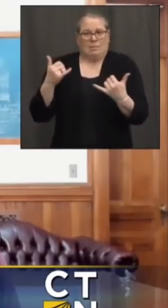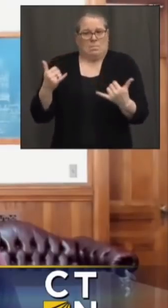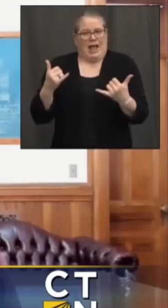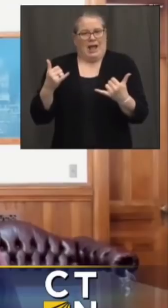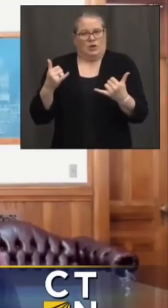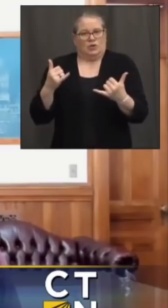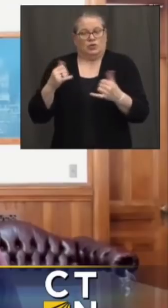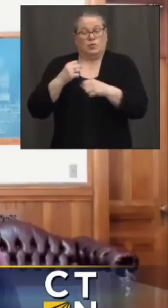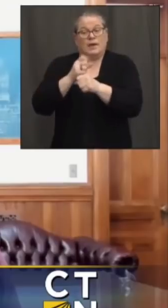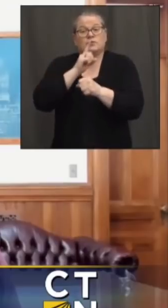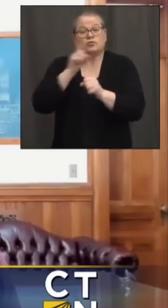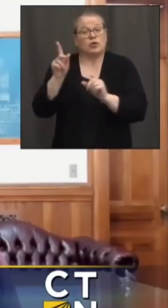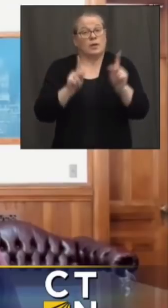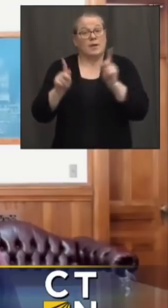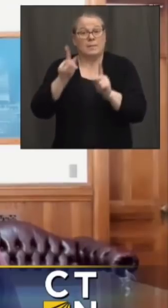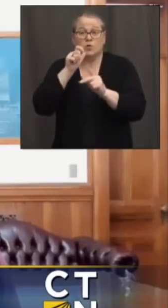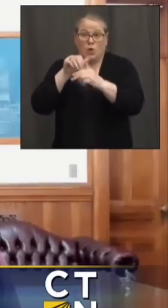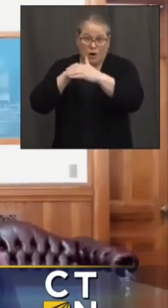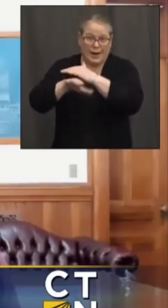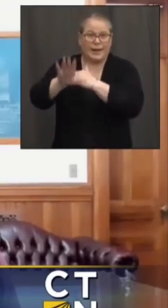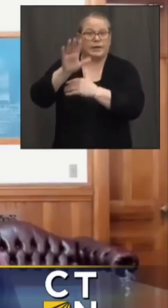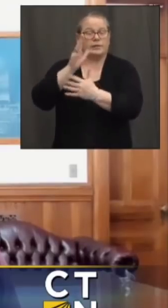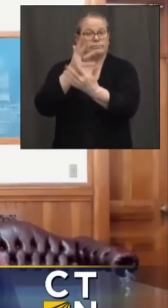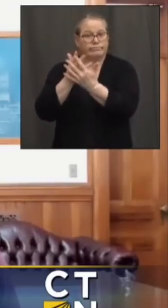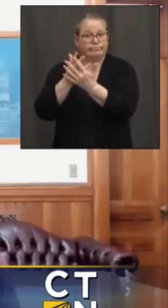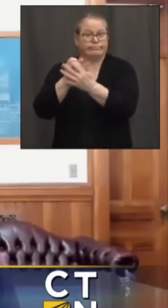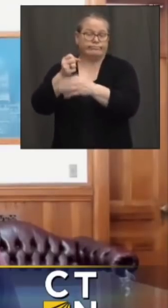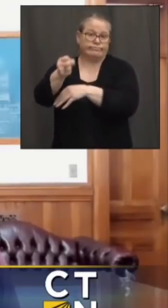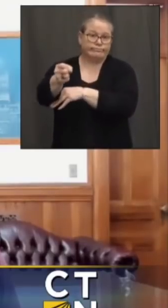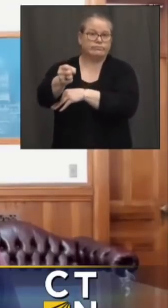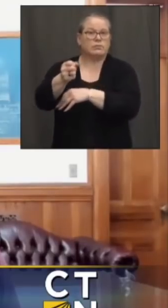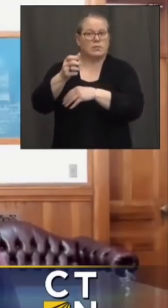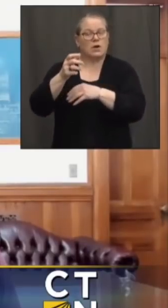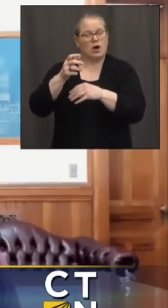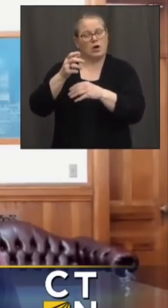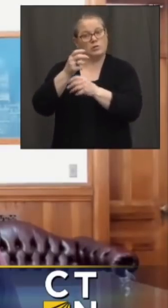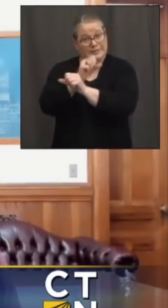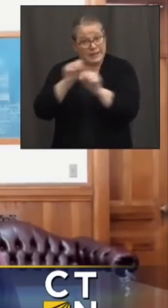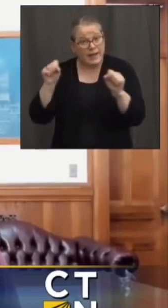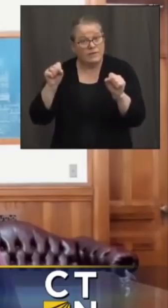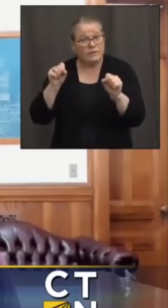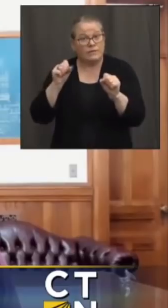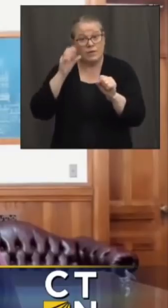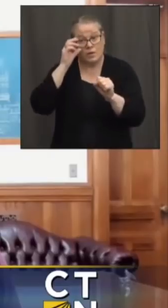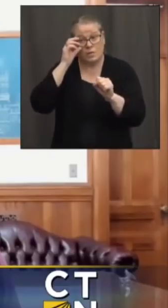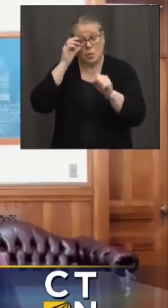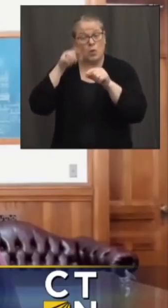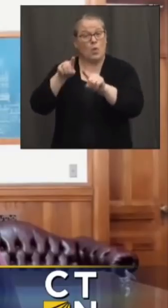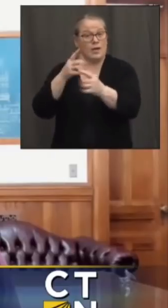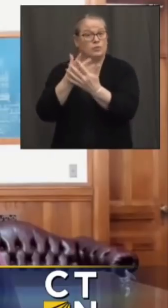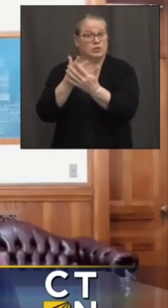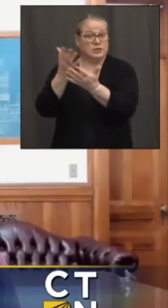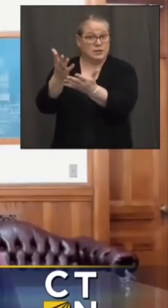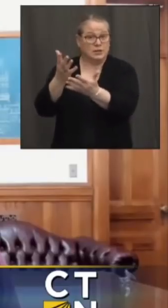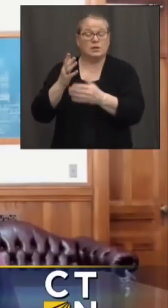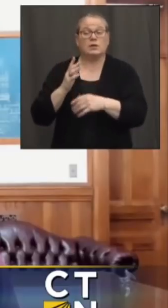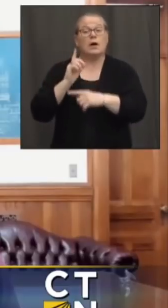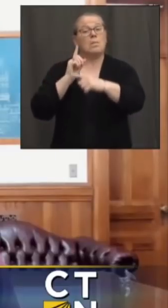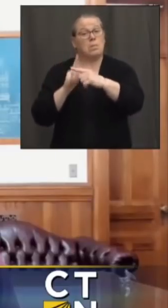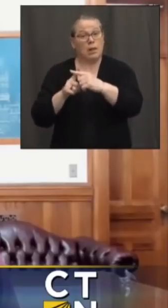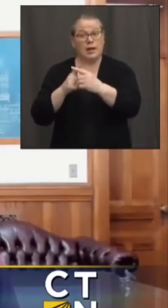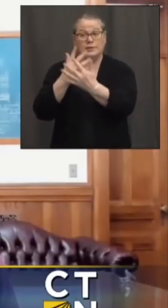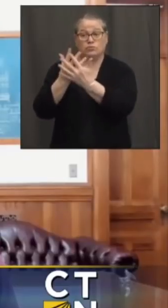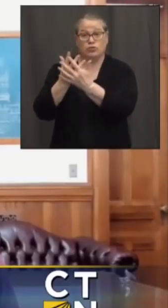the individuals who are there in a manner that is safe, but also when they do come out, that they'll